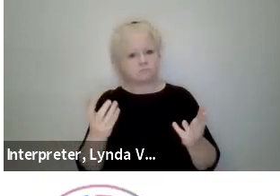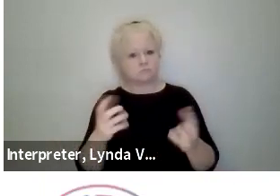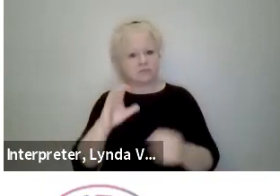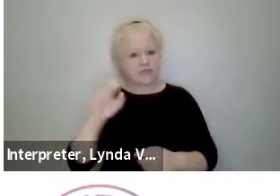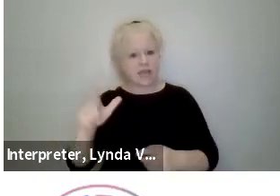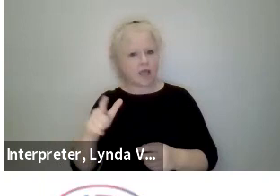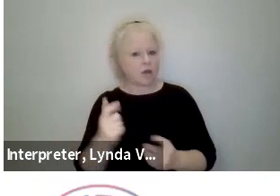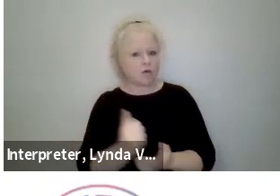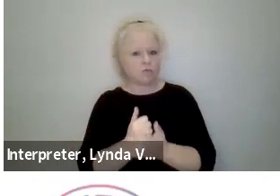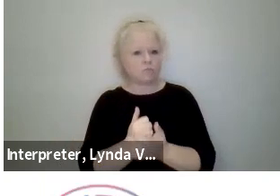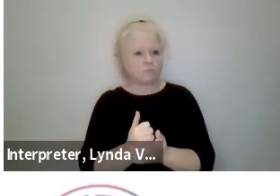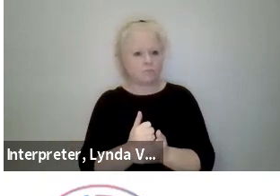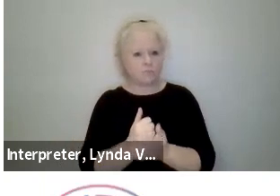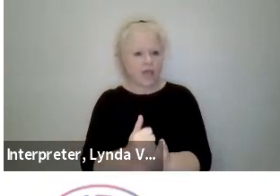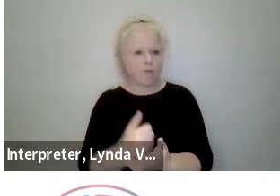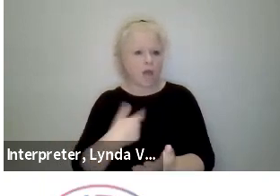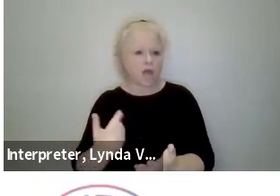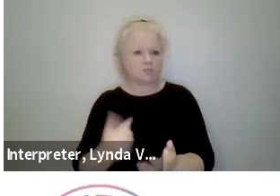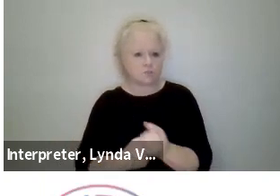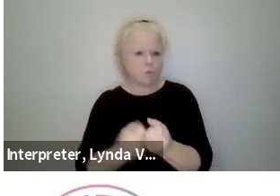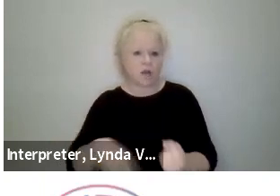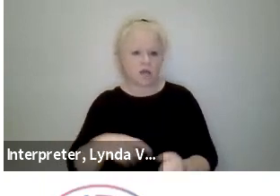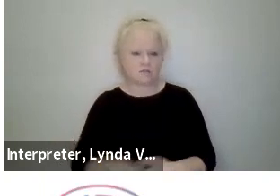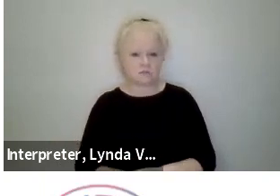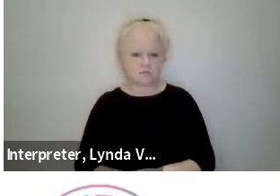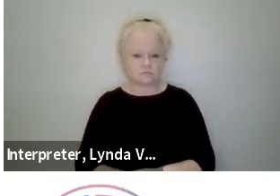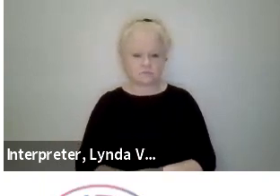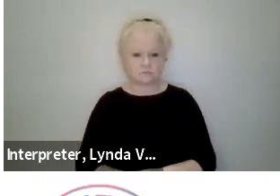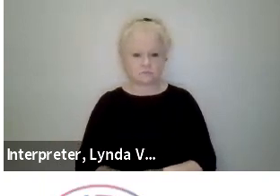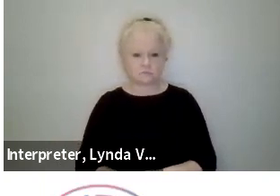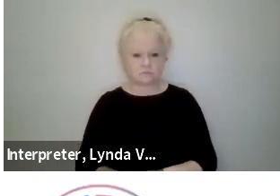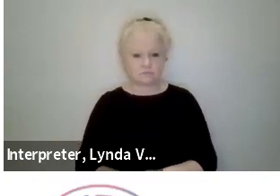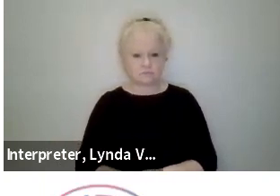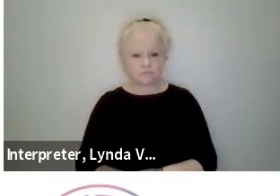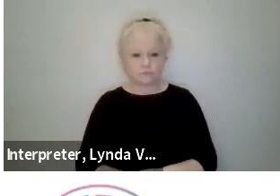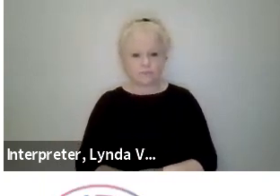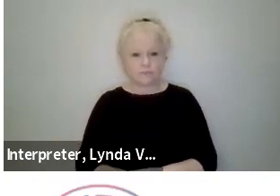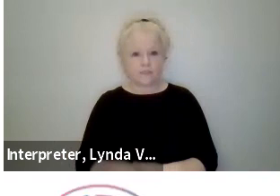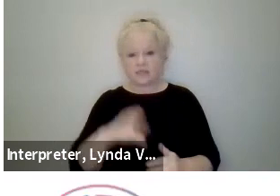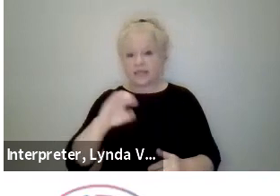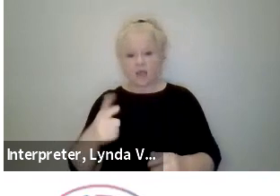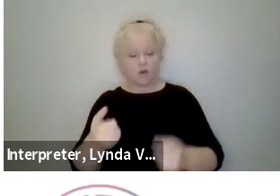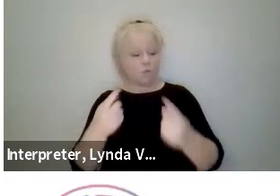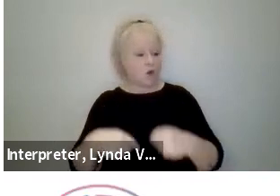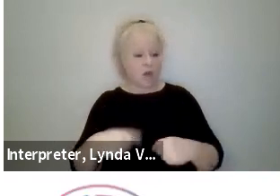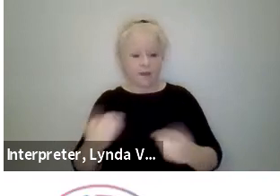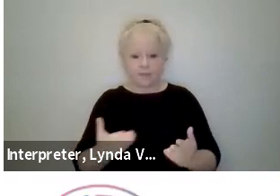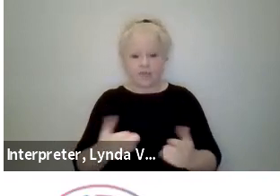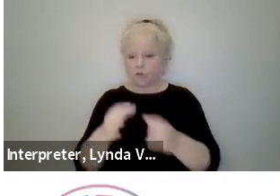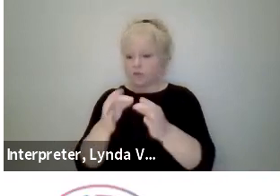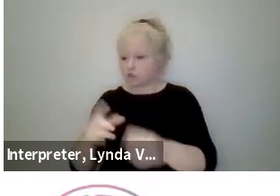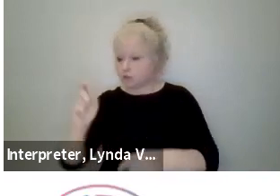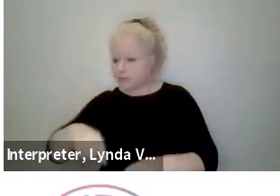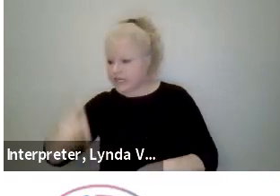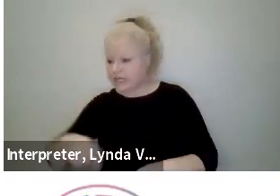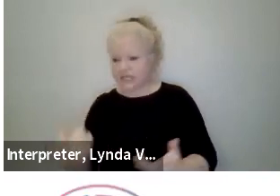CIL has continued to help us and support us. They're continuously on site for us with any type of interpreting needs,